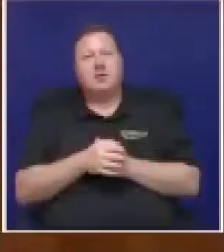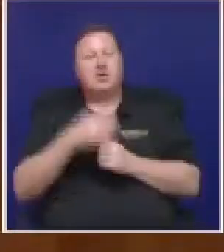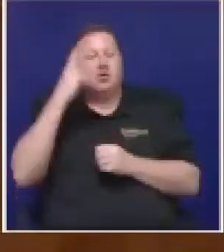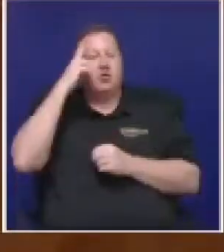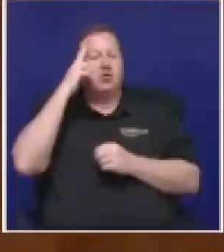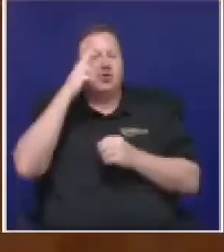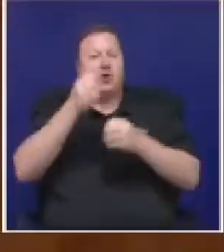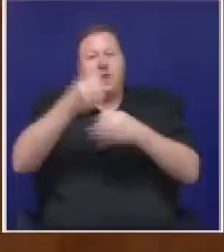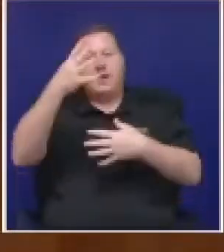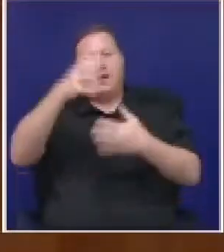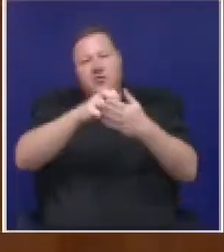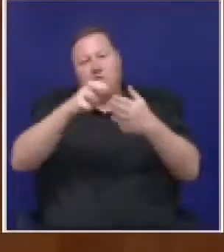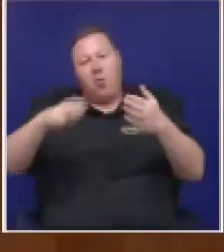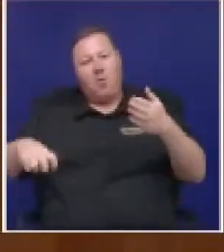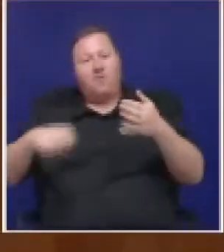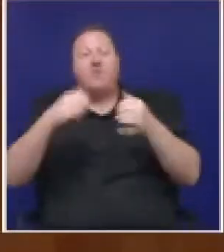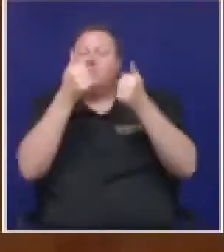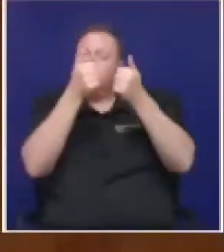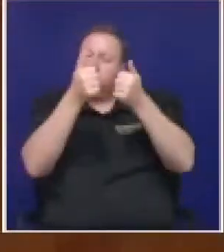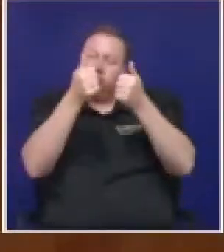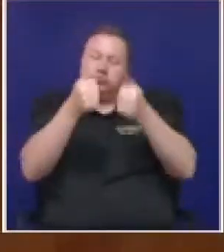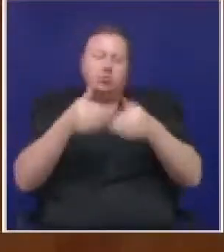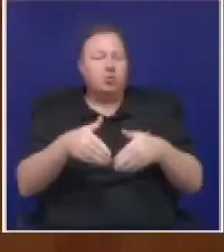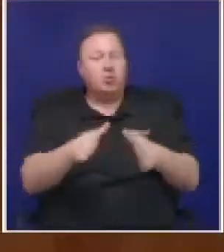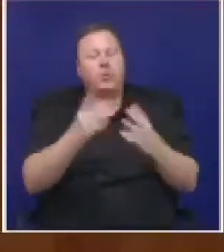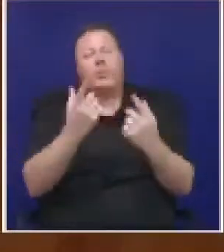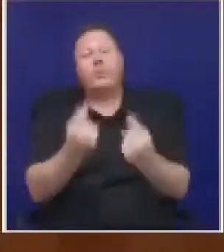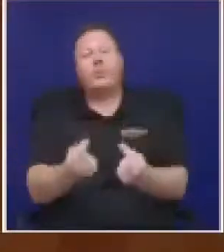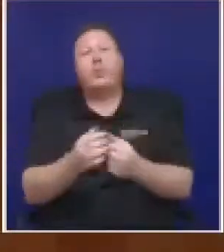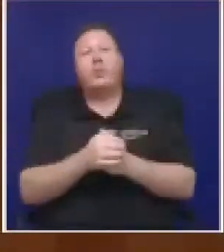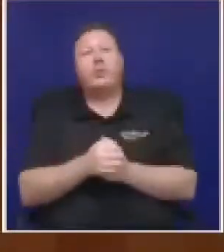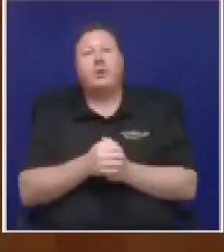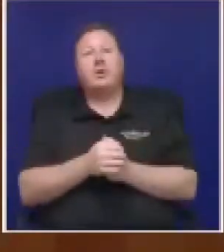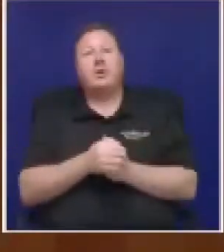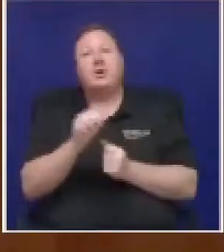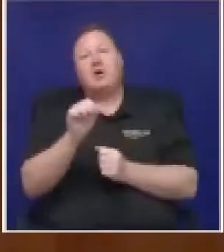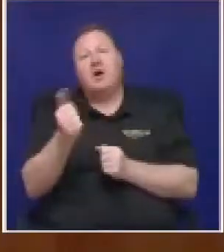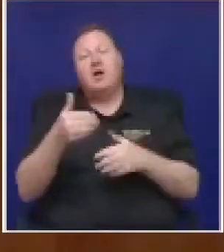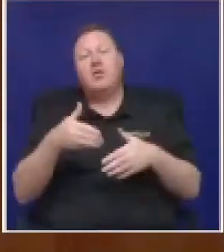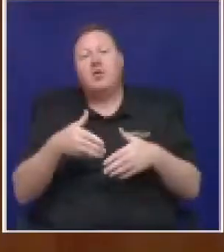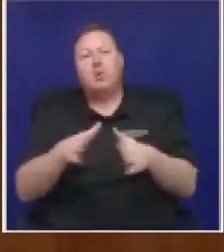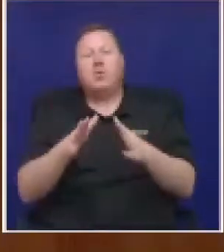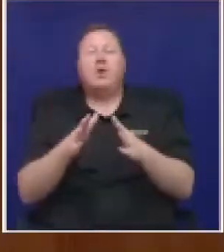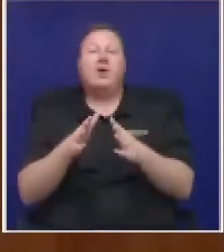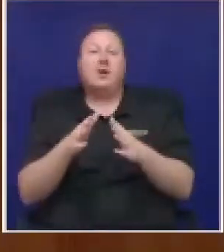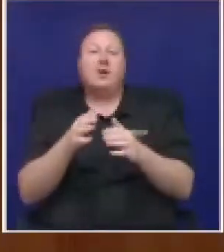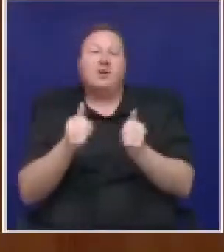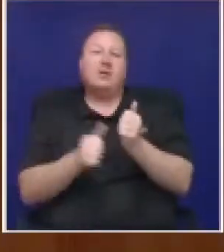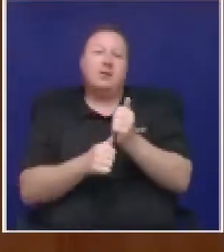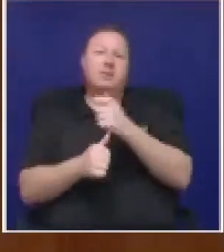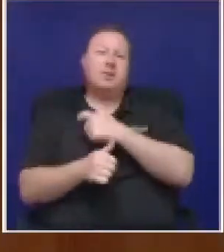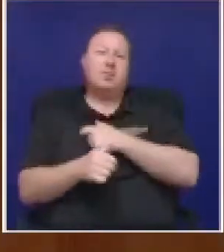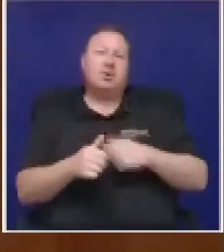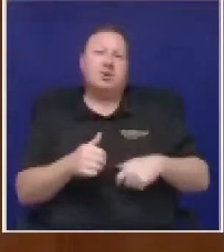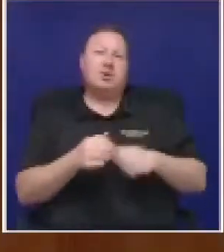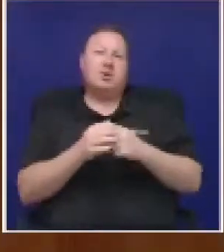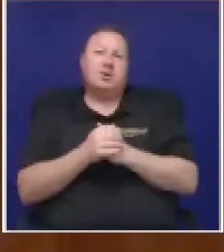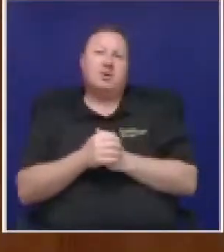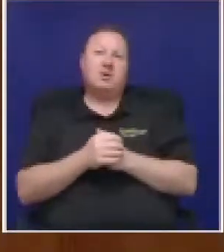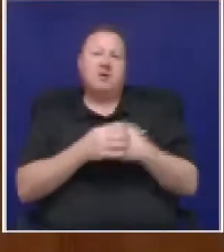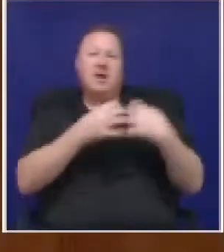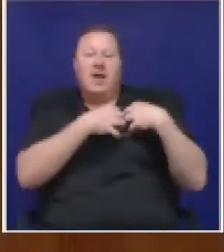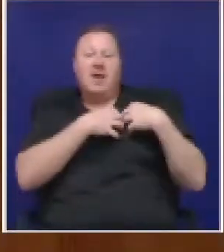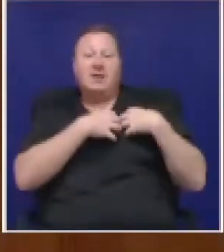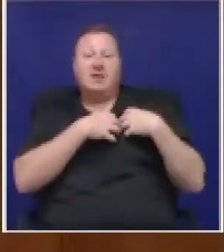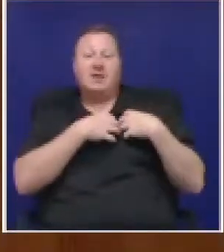and this is a huge step in the right direction. There are other ways as well, Honorable Deputy President, such as asset